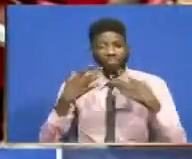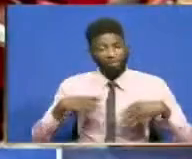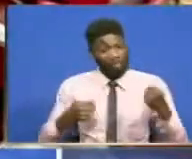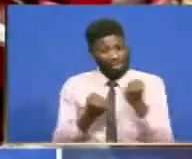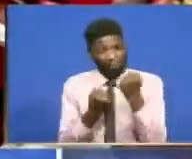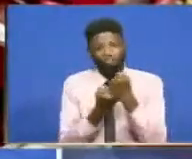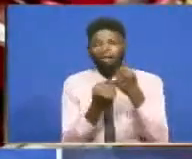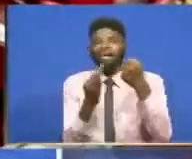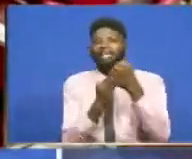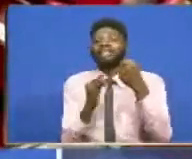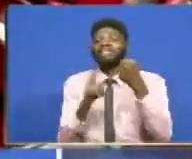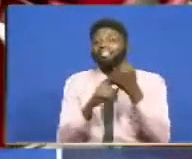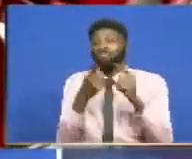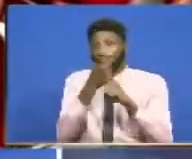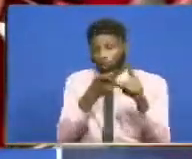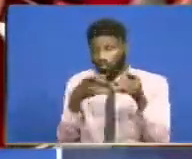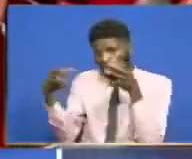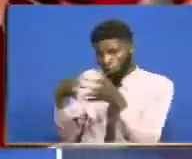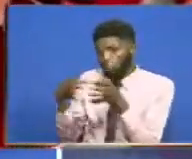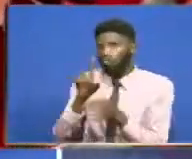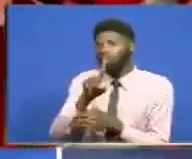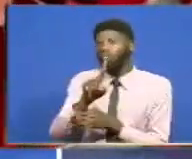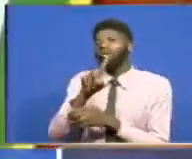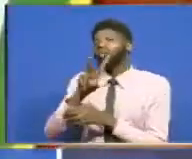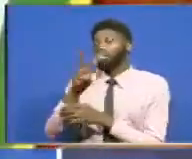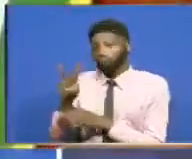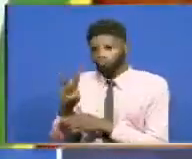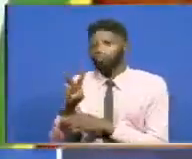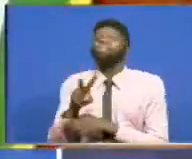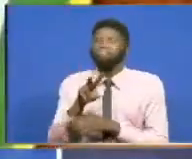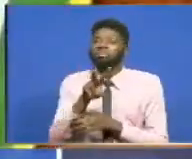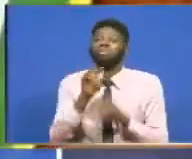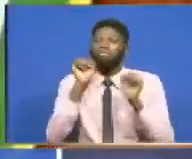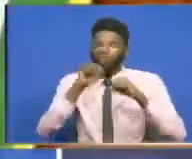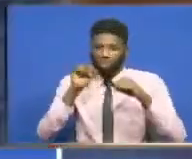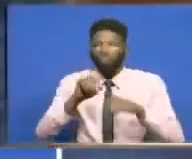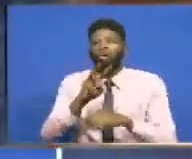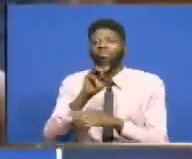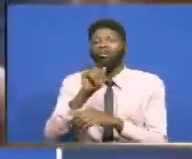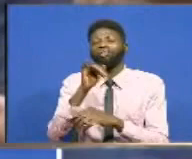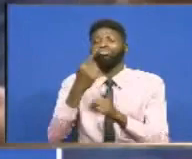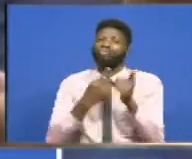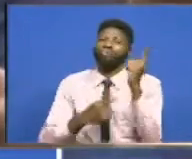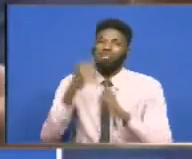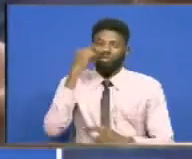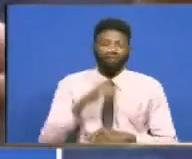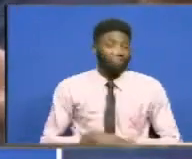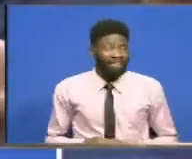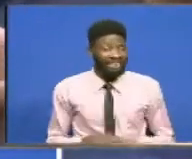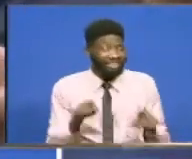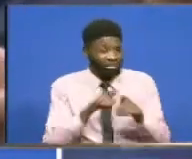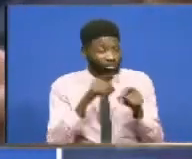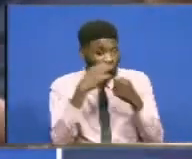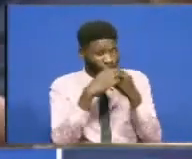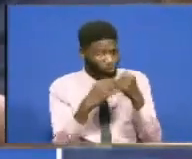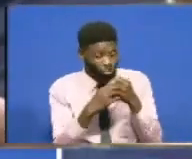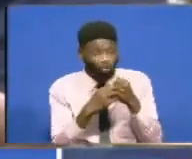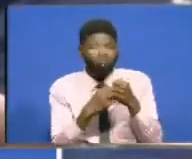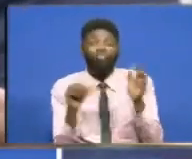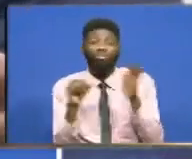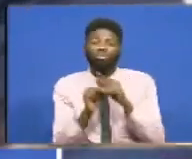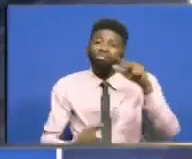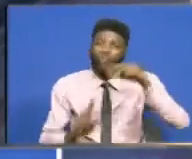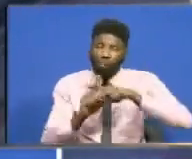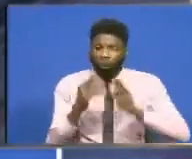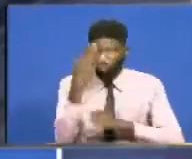of 122 MCAs, surpassing a threshold required for such a motion. Also, Sonko's troubles stem from his refusal